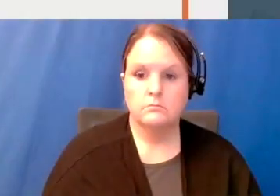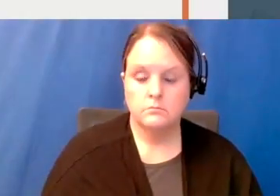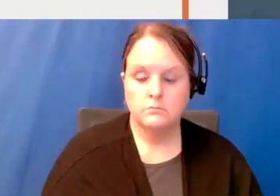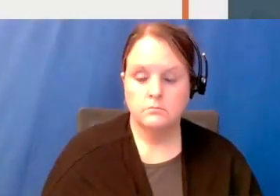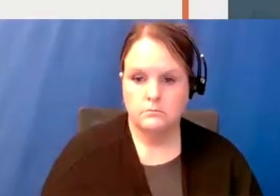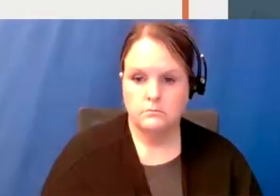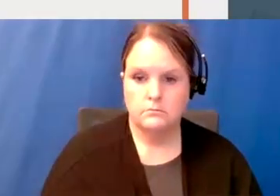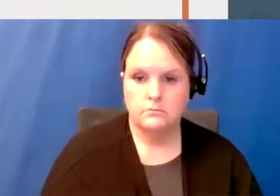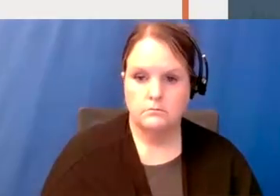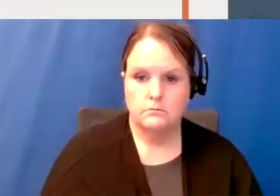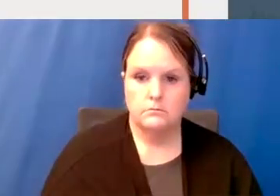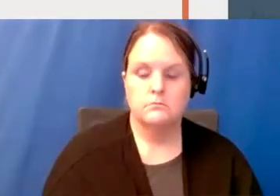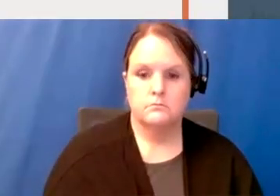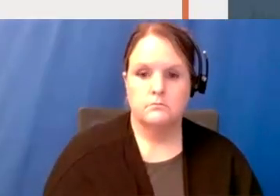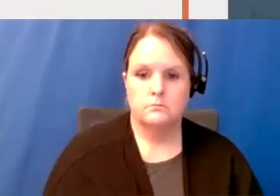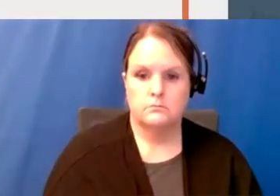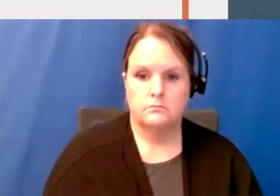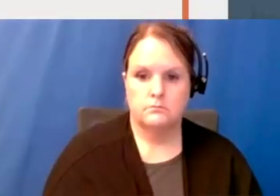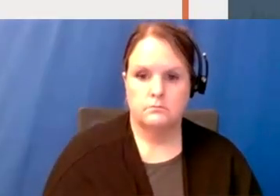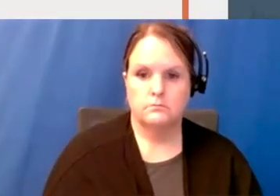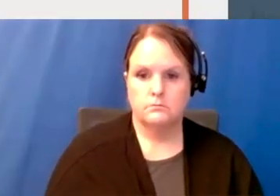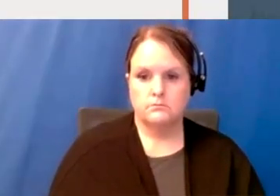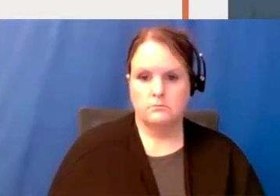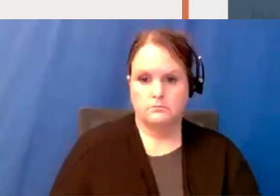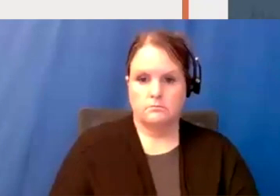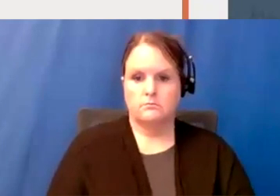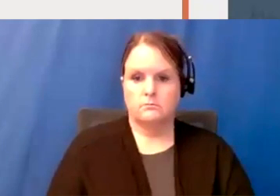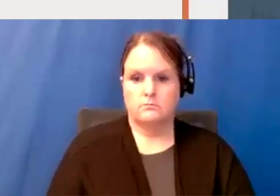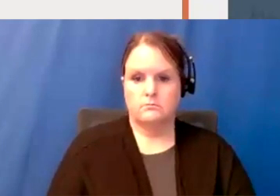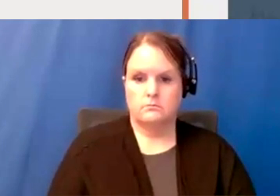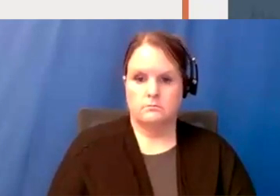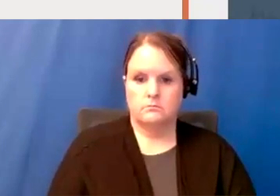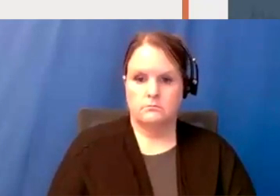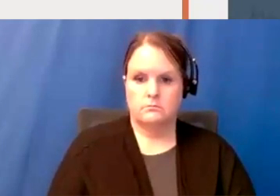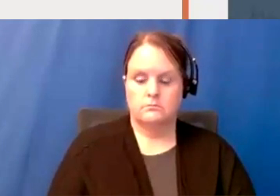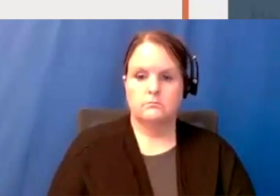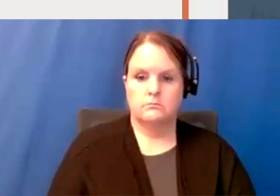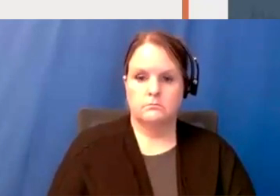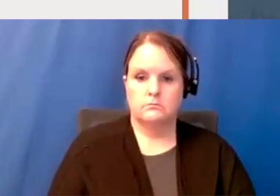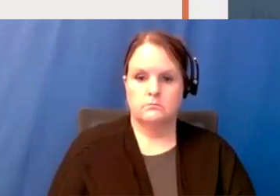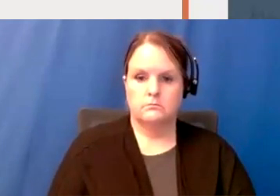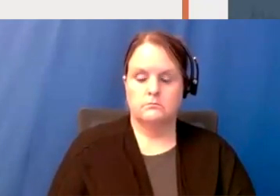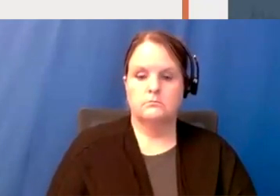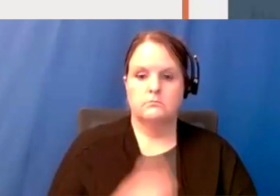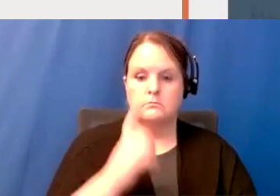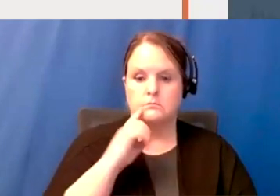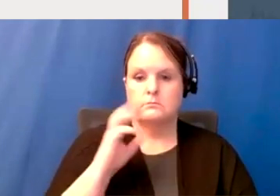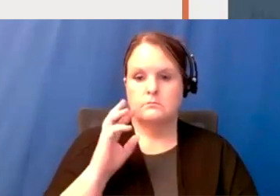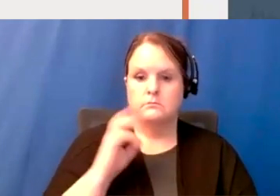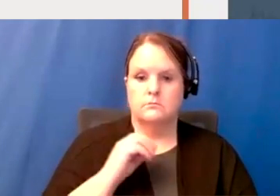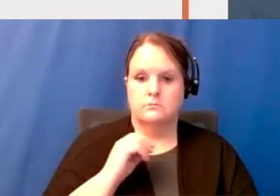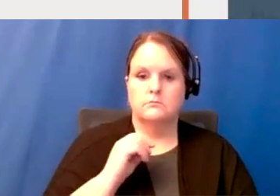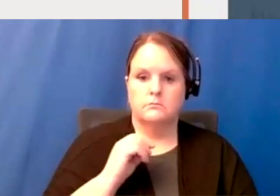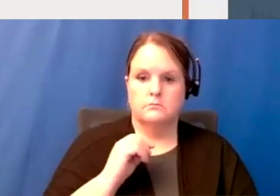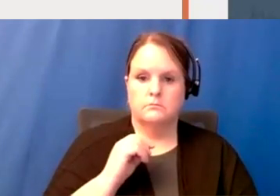give you $150,000, but we are requiring a 60-40 match on this award. So how